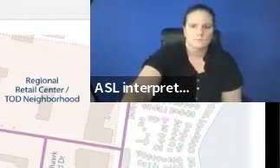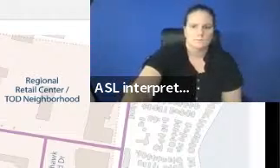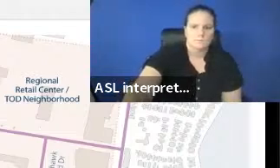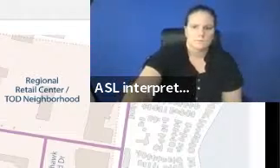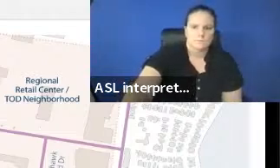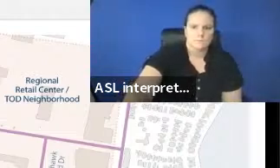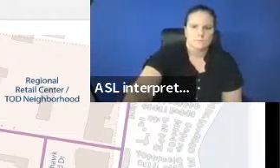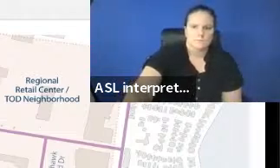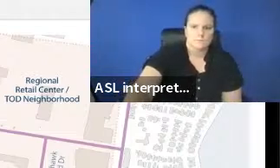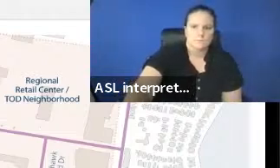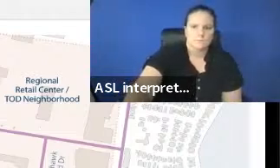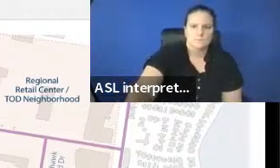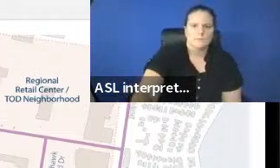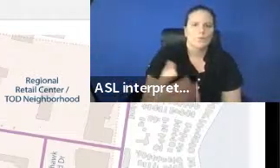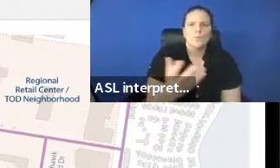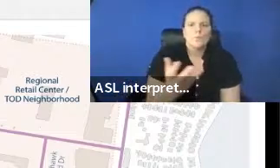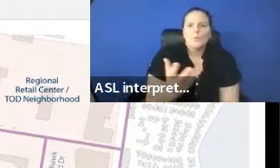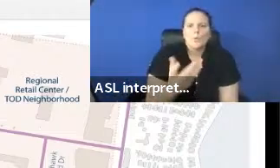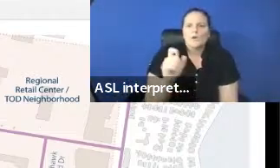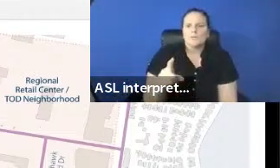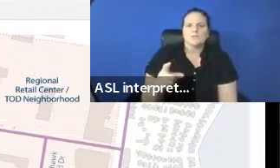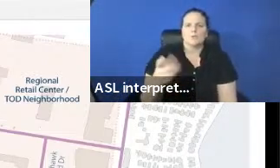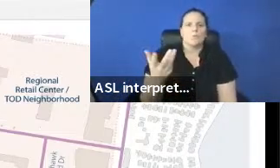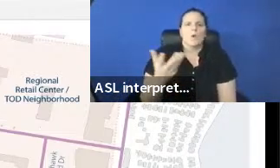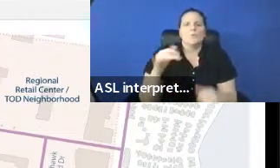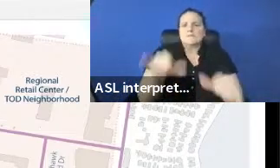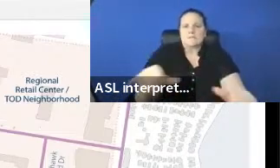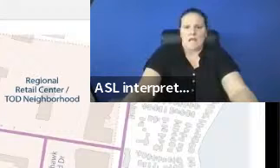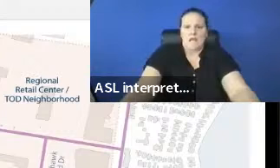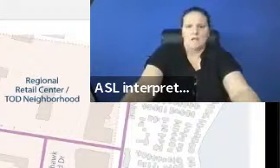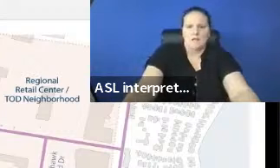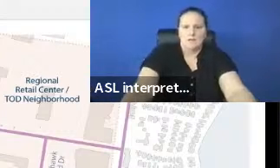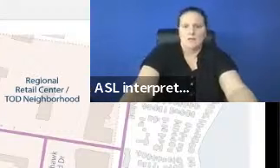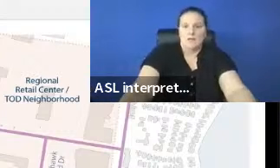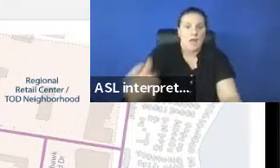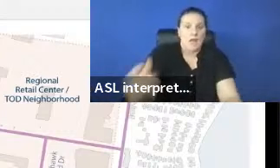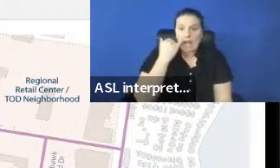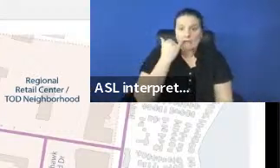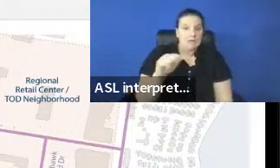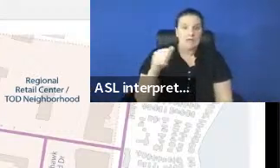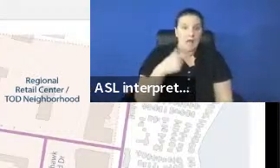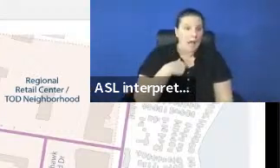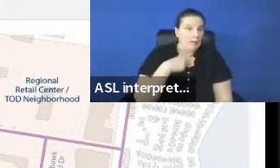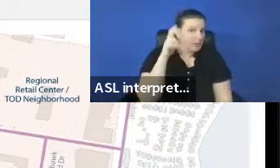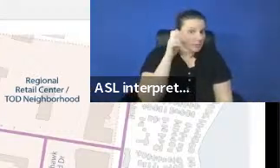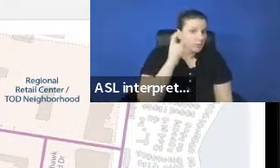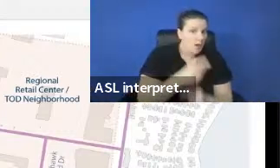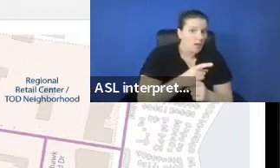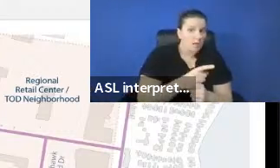to stay, if any? I mean, it's not, I'm hearing, if I'm tracking